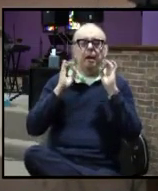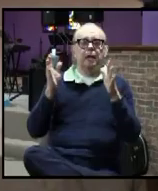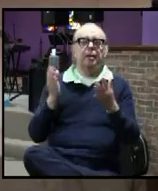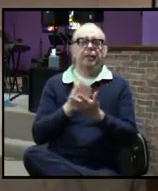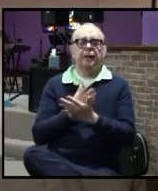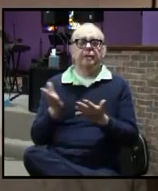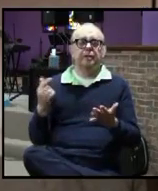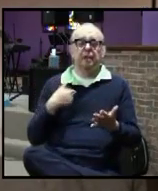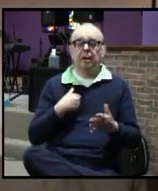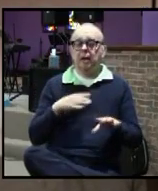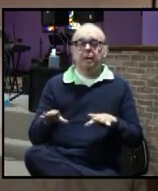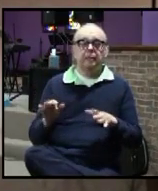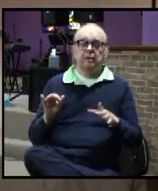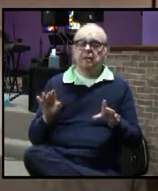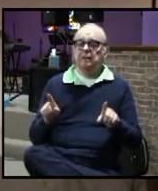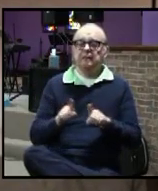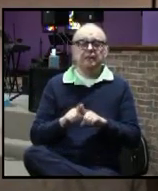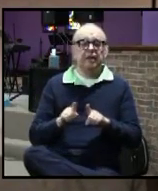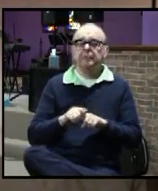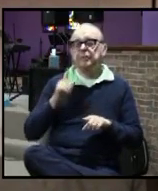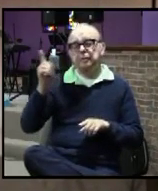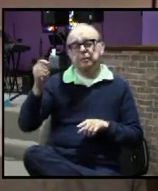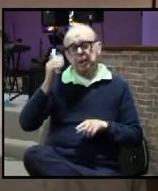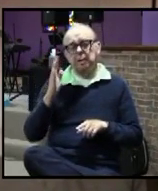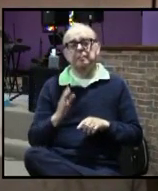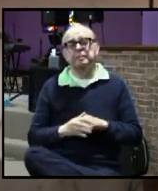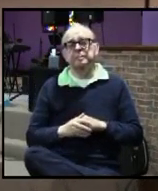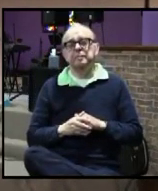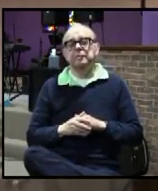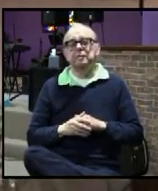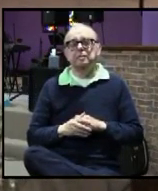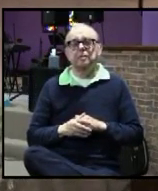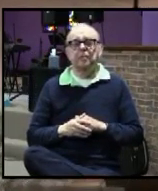hate the stuff that I'm doing as much as you do.